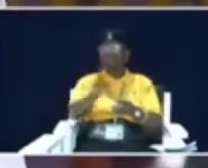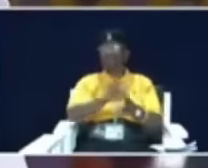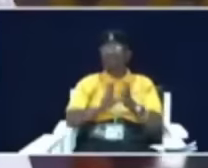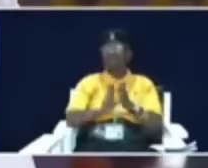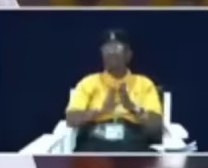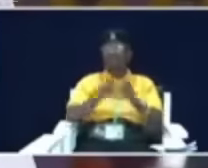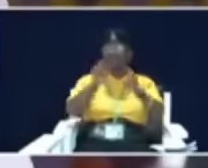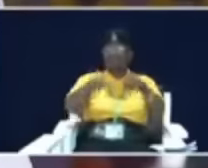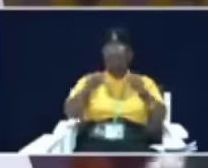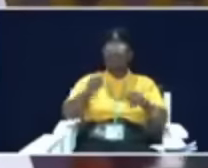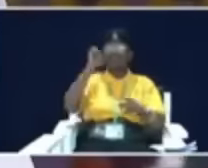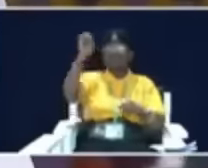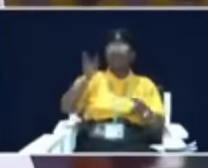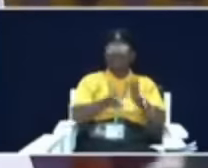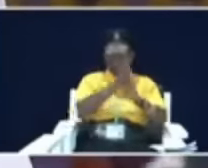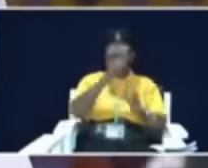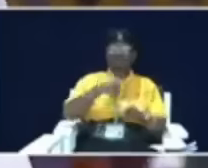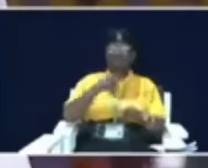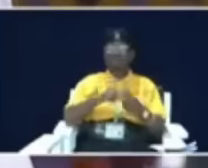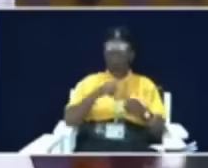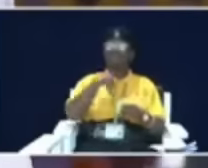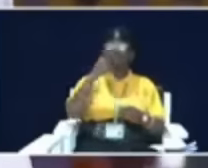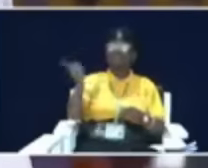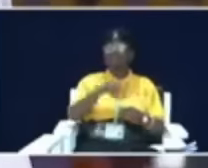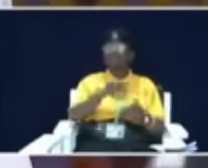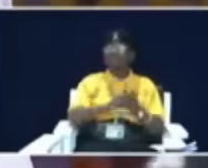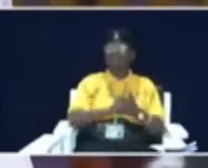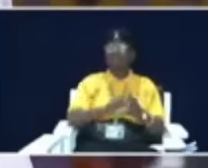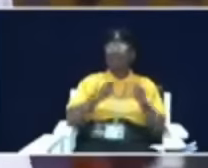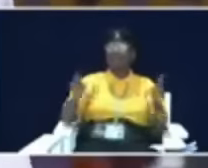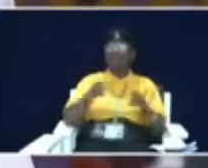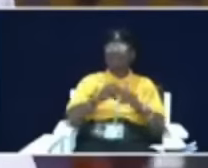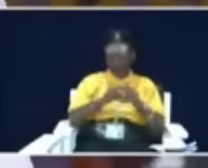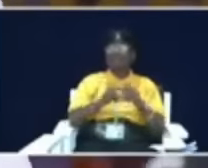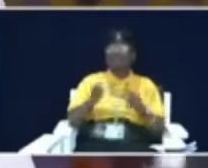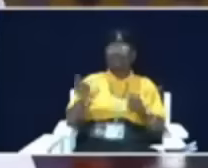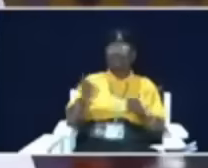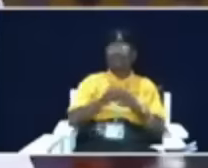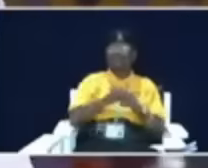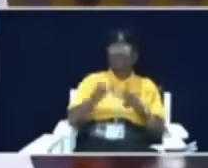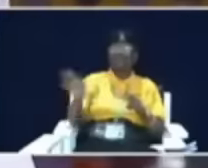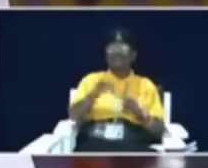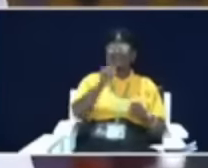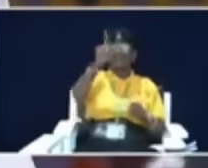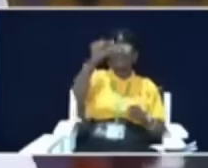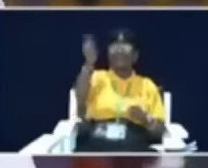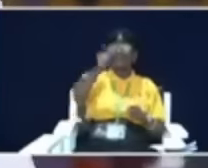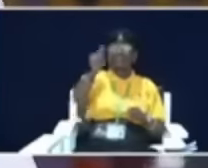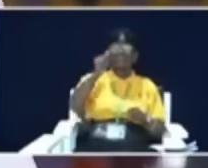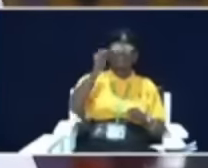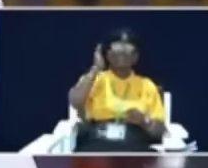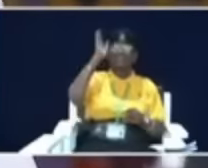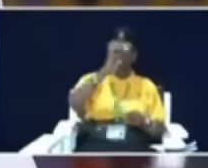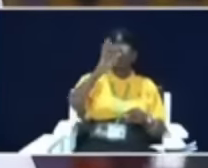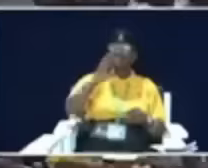that very soon, your tithe is going to be bigger than your